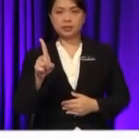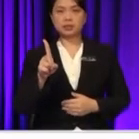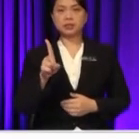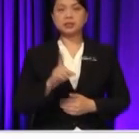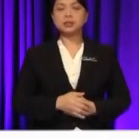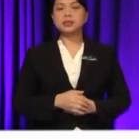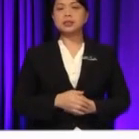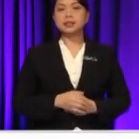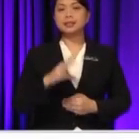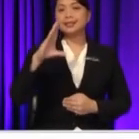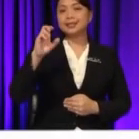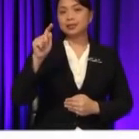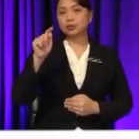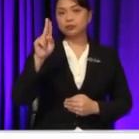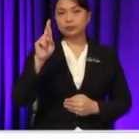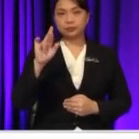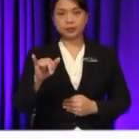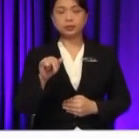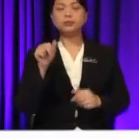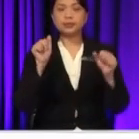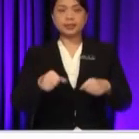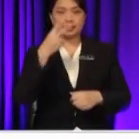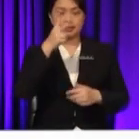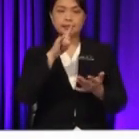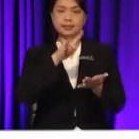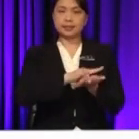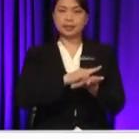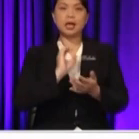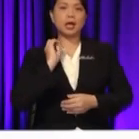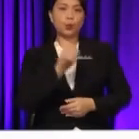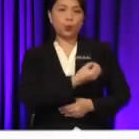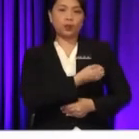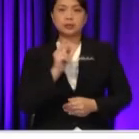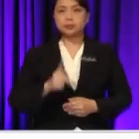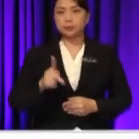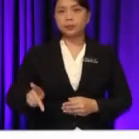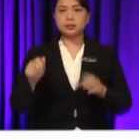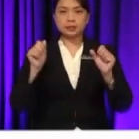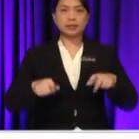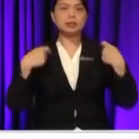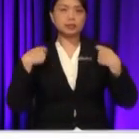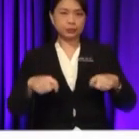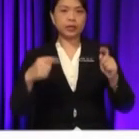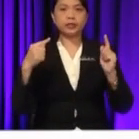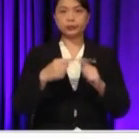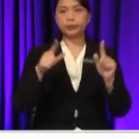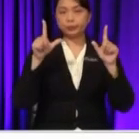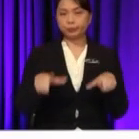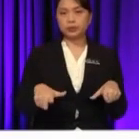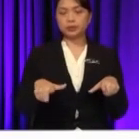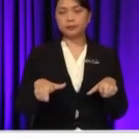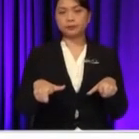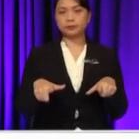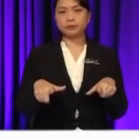title of the article. So you can see that our pupils can try to put up a